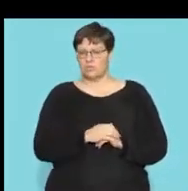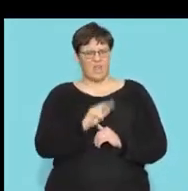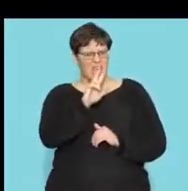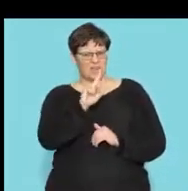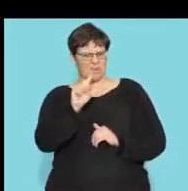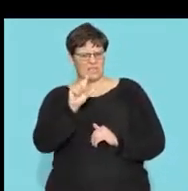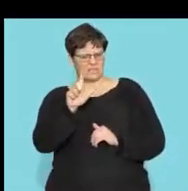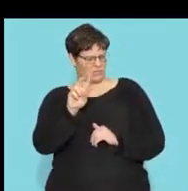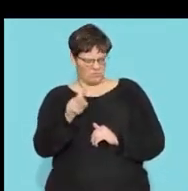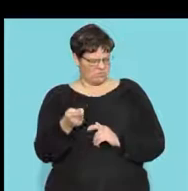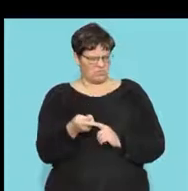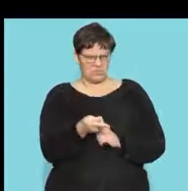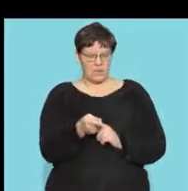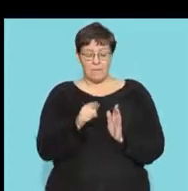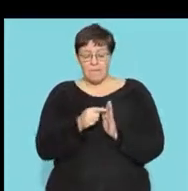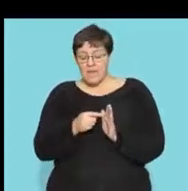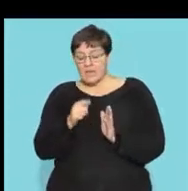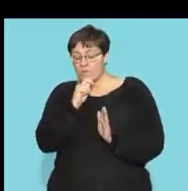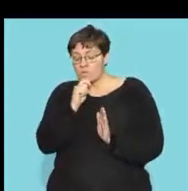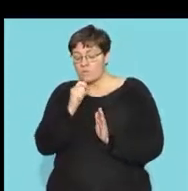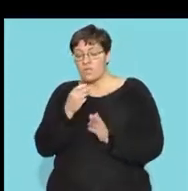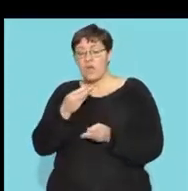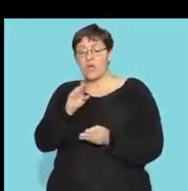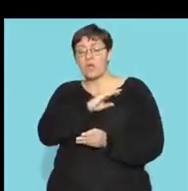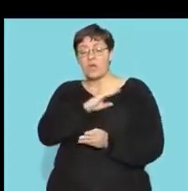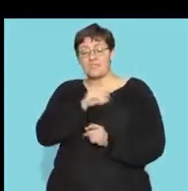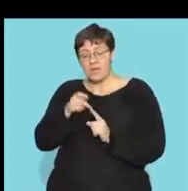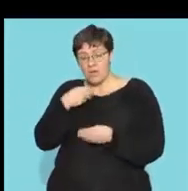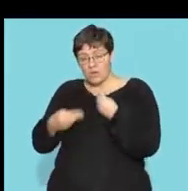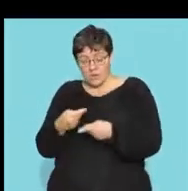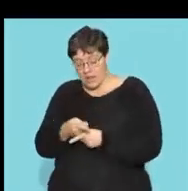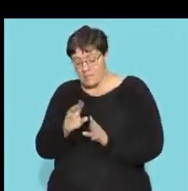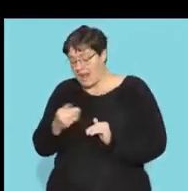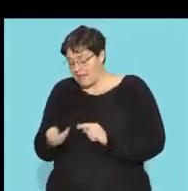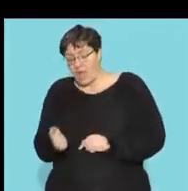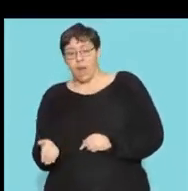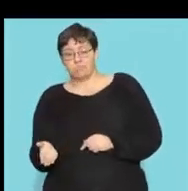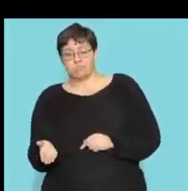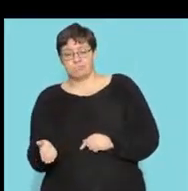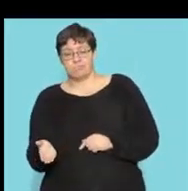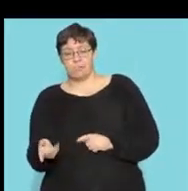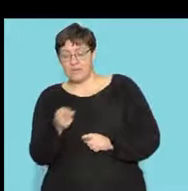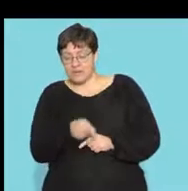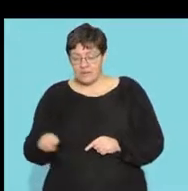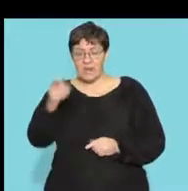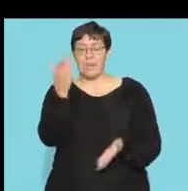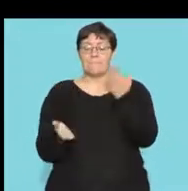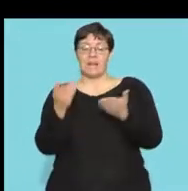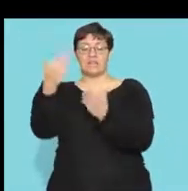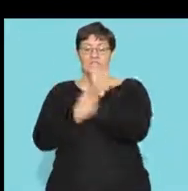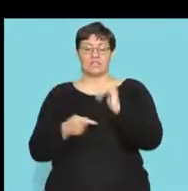8172? That is your consumable stores on hand left over. That will go to your balance sheet